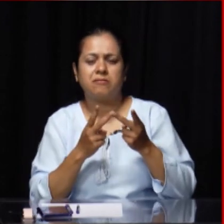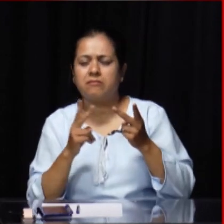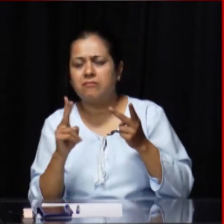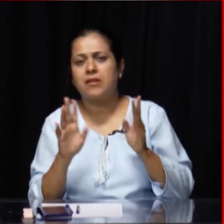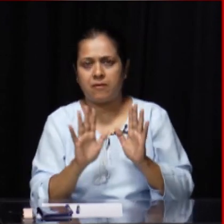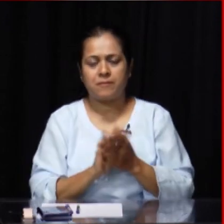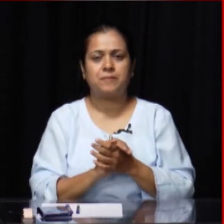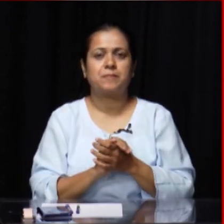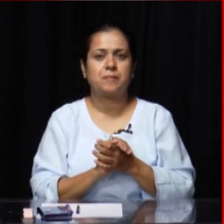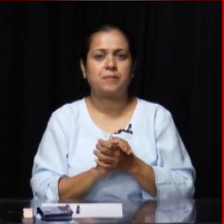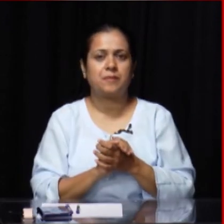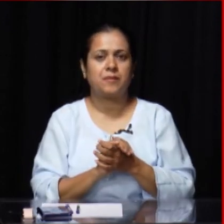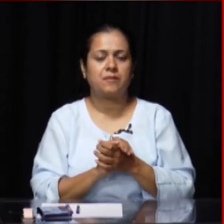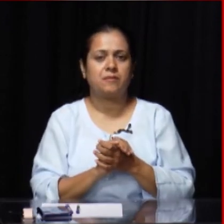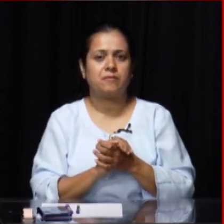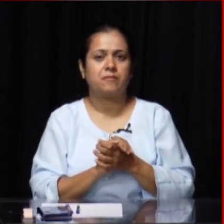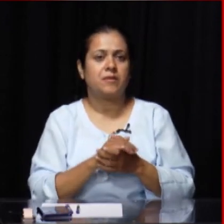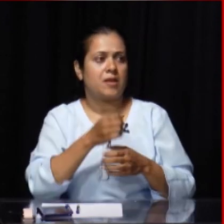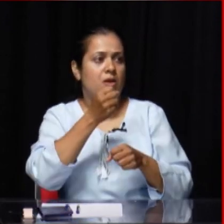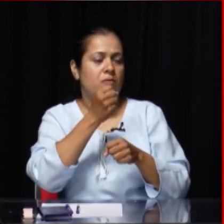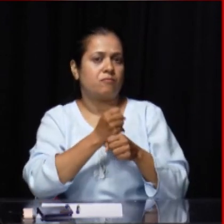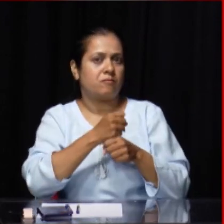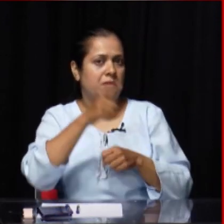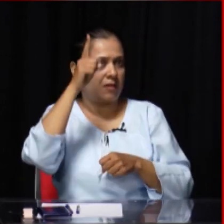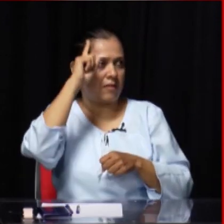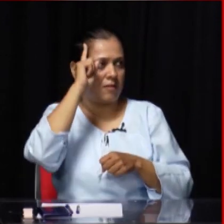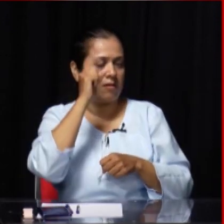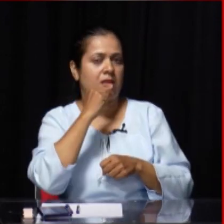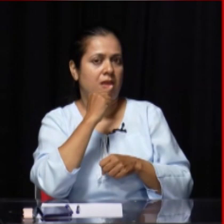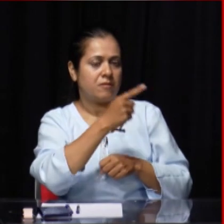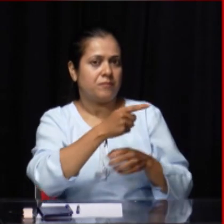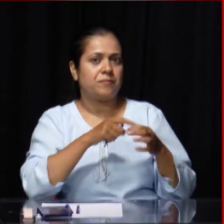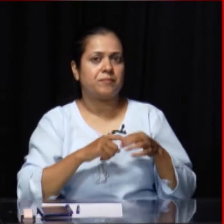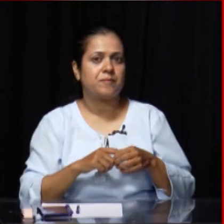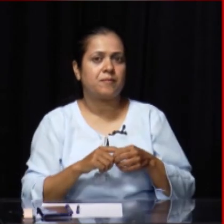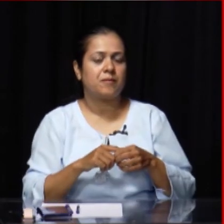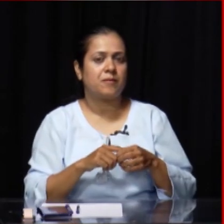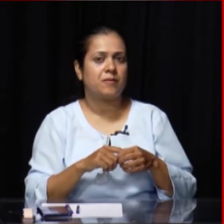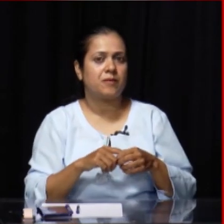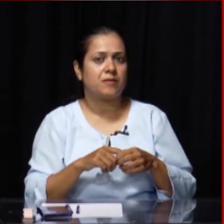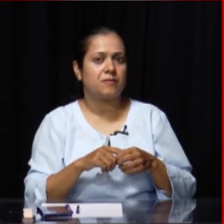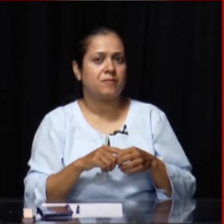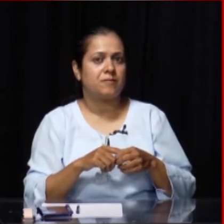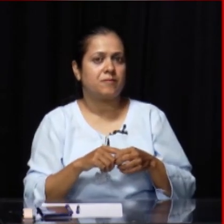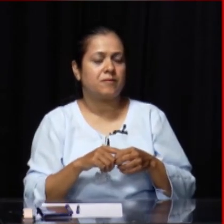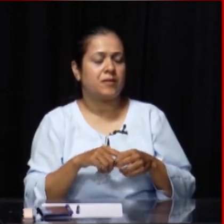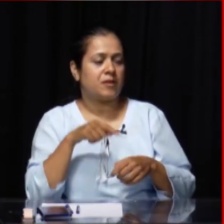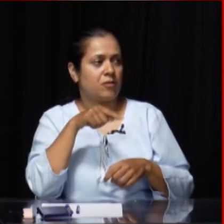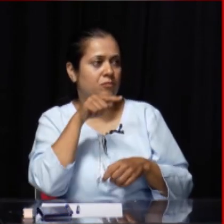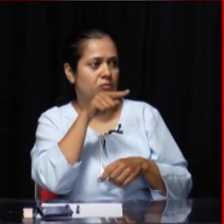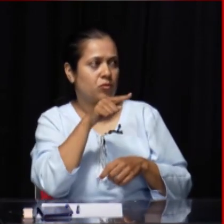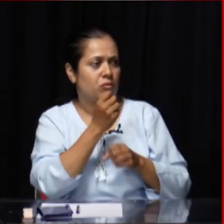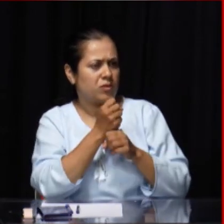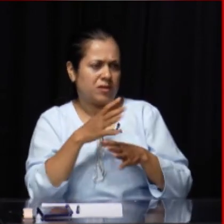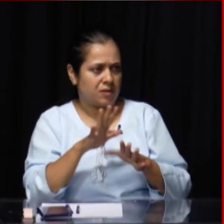Okay. Now I would like to go to Gaurish. Gaurish, tell me one thing. How do you manage